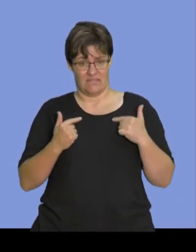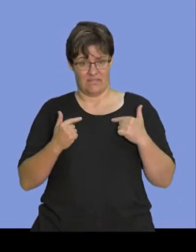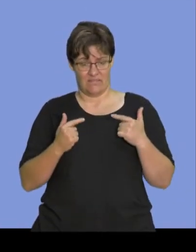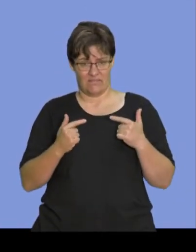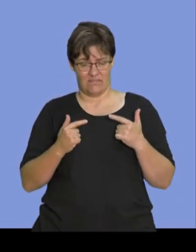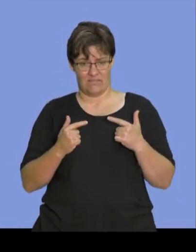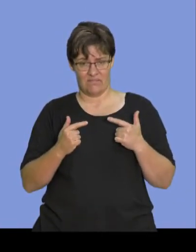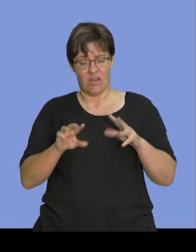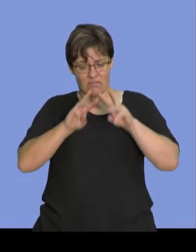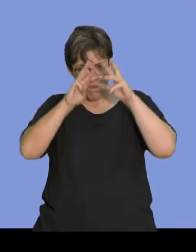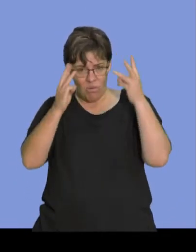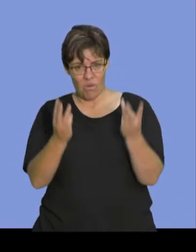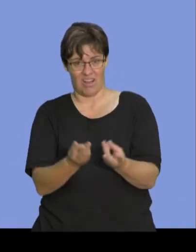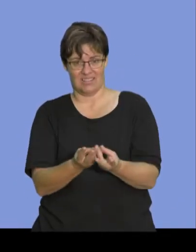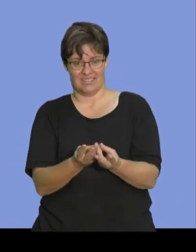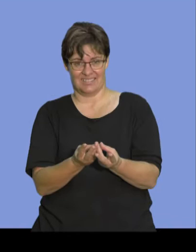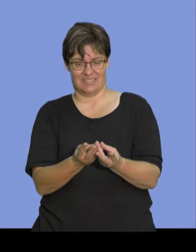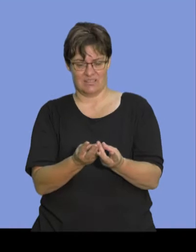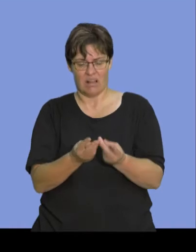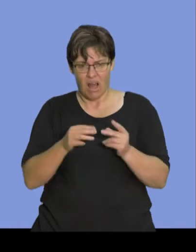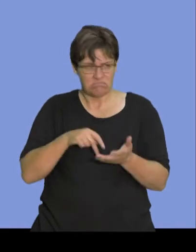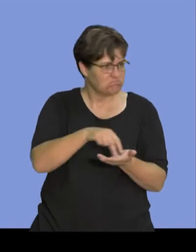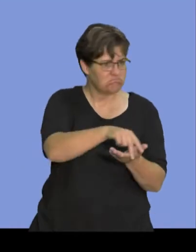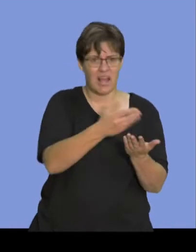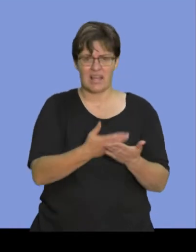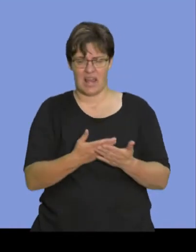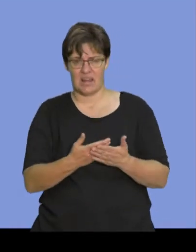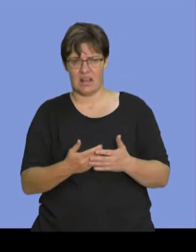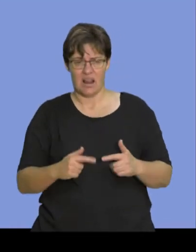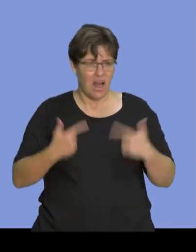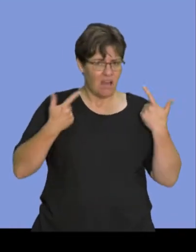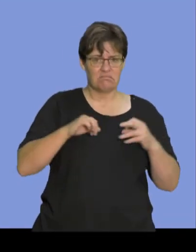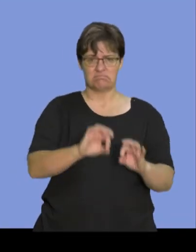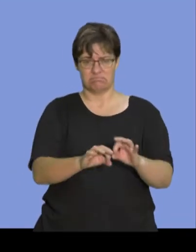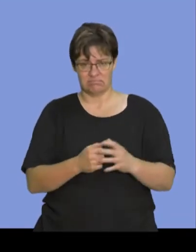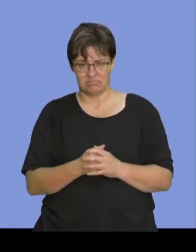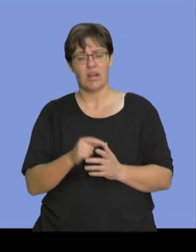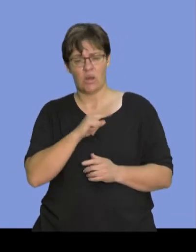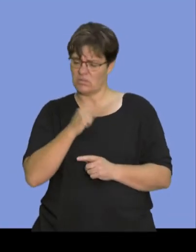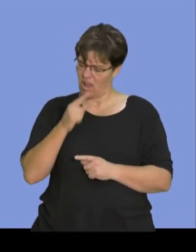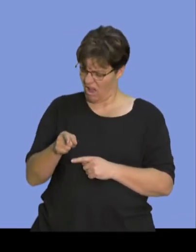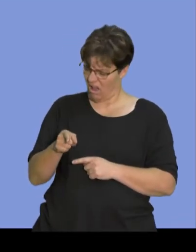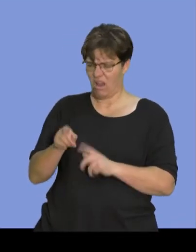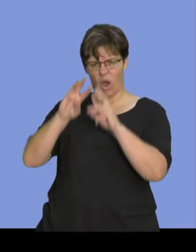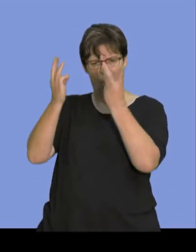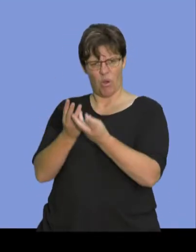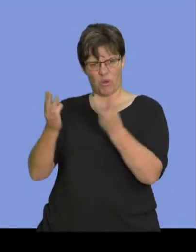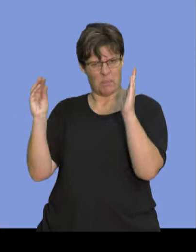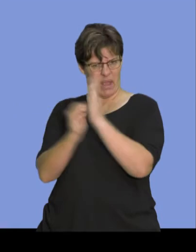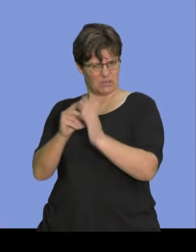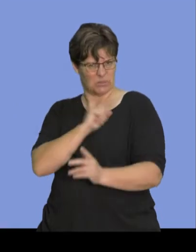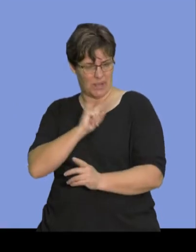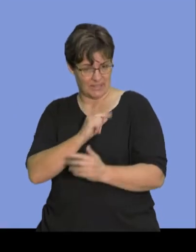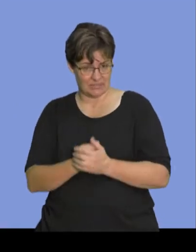the Earth? Because there are a lot of implications as to why the Earth is actually a magnet, right? Okay, so